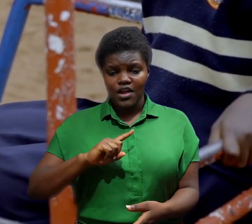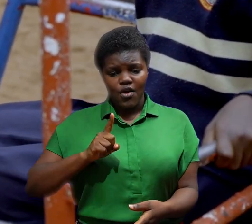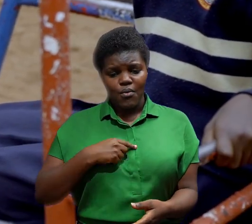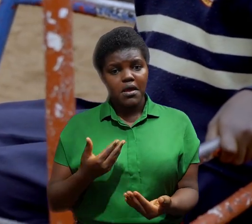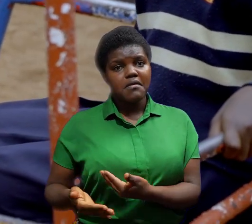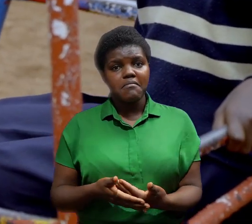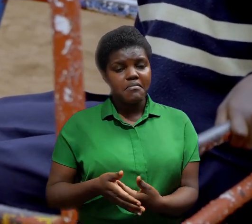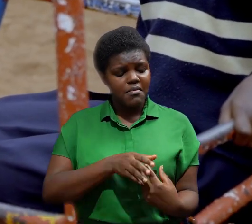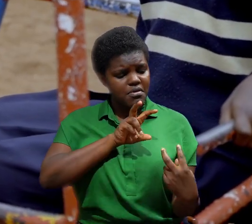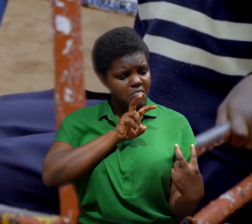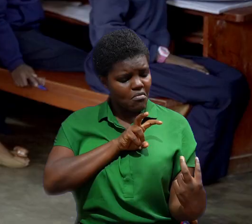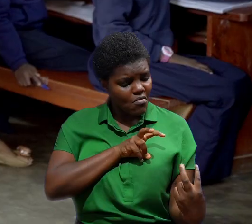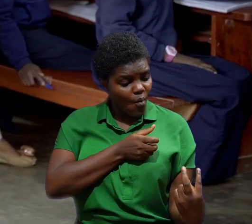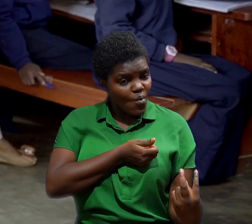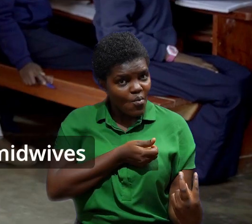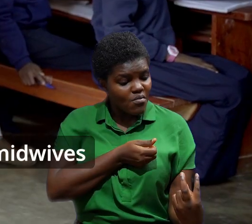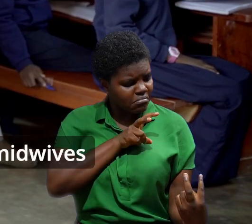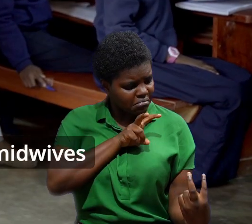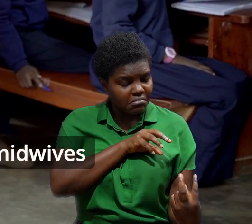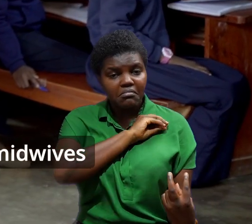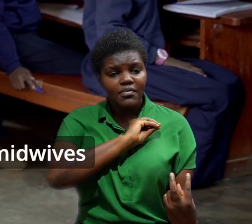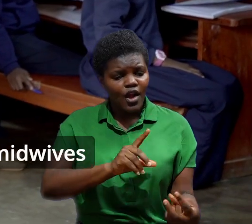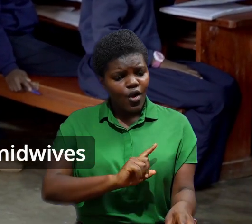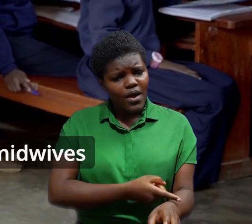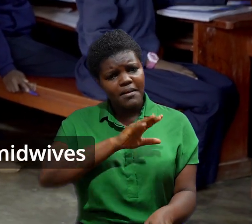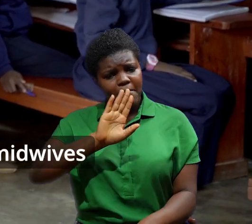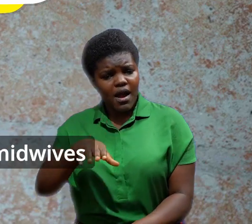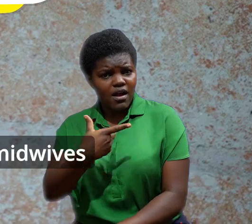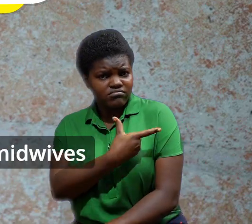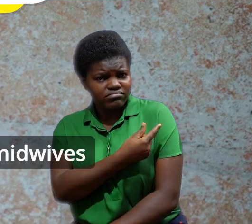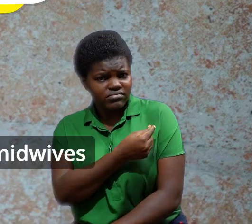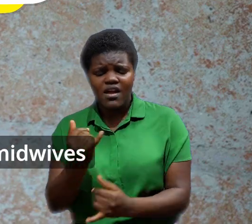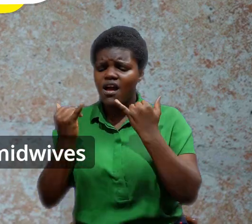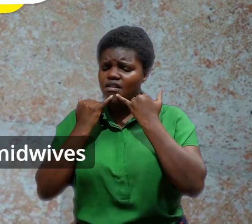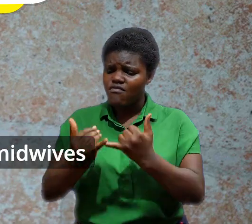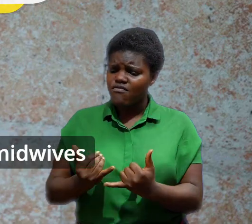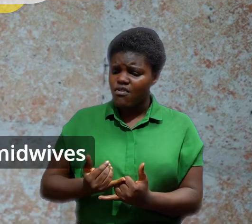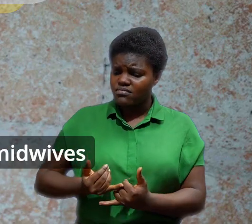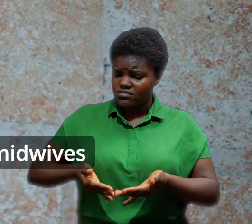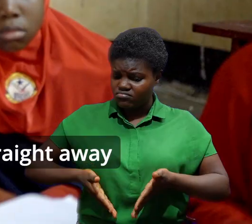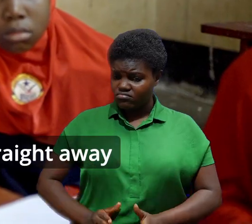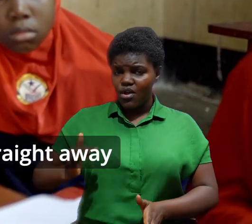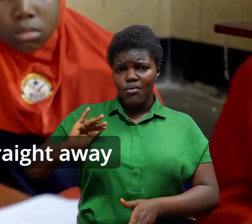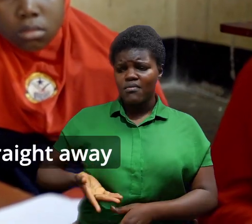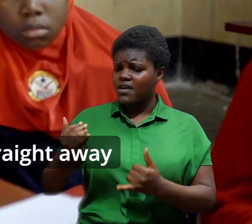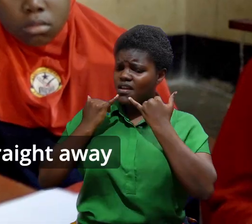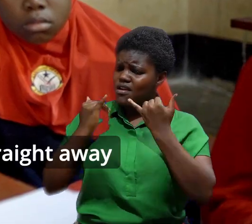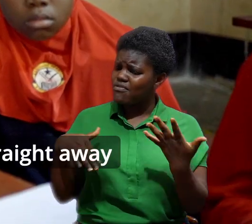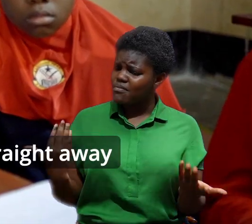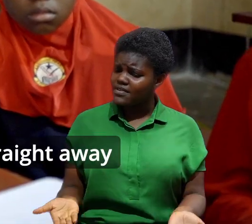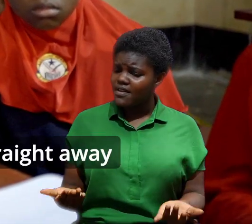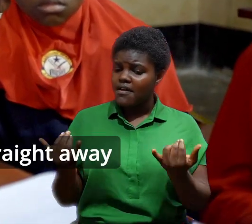muyonsa ng'omwana tantunuulira mu feesi bwe naddayo okumugema ne mbabuulira abo abakyala abazaalisa kati ne